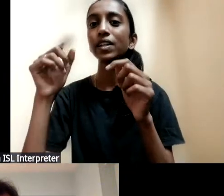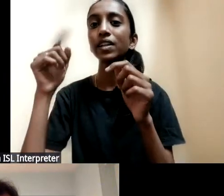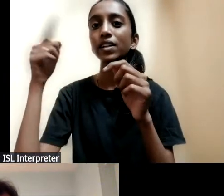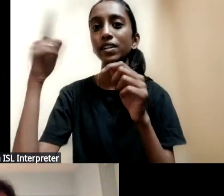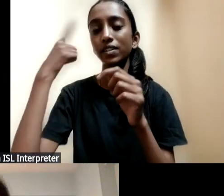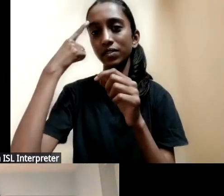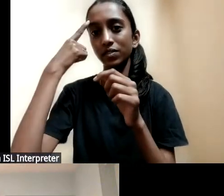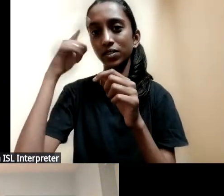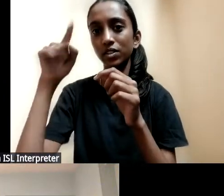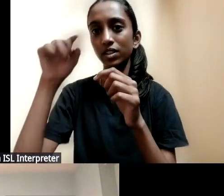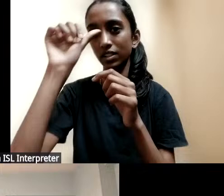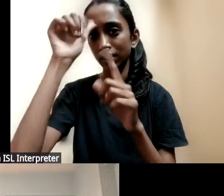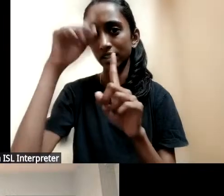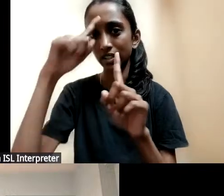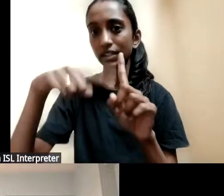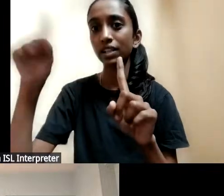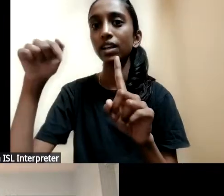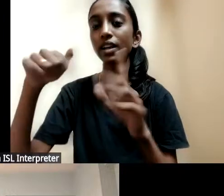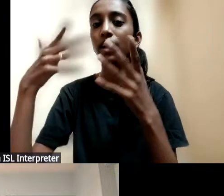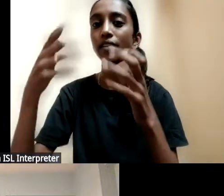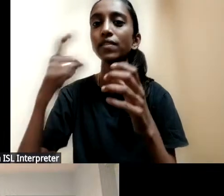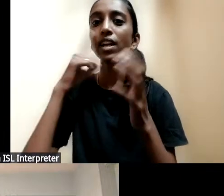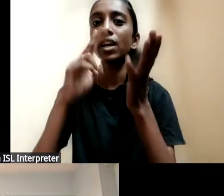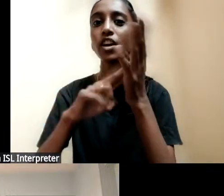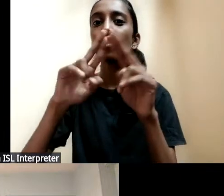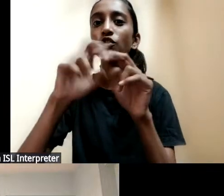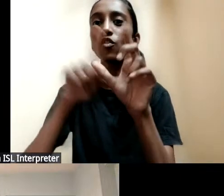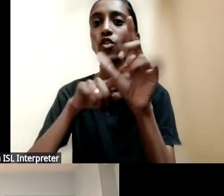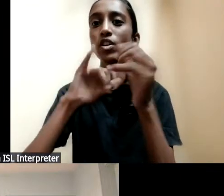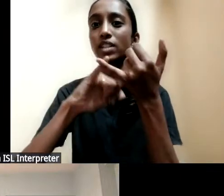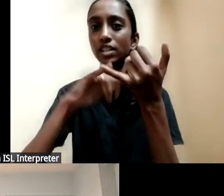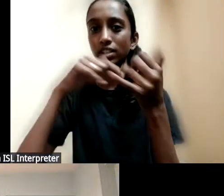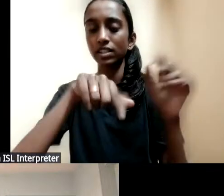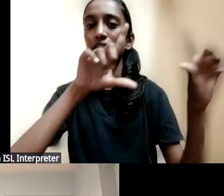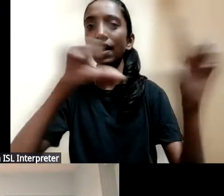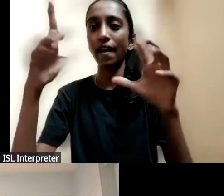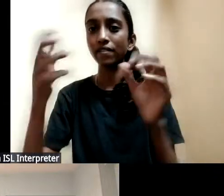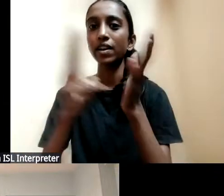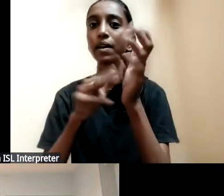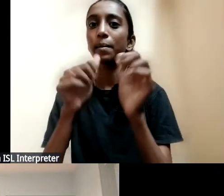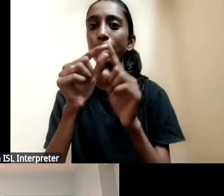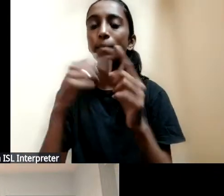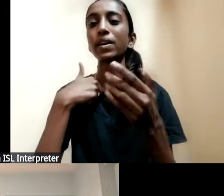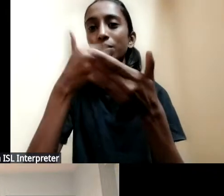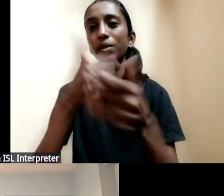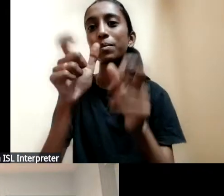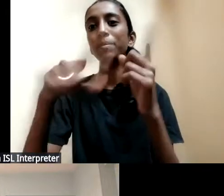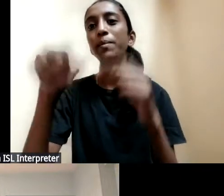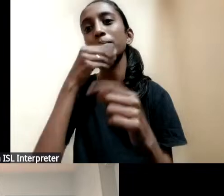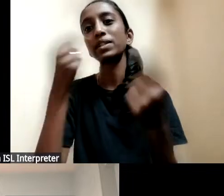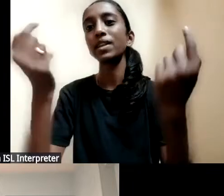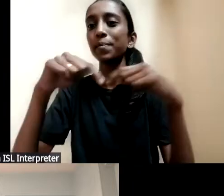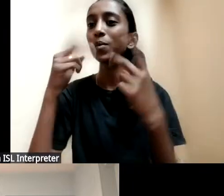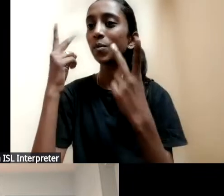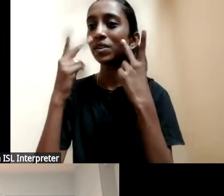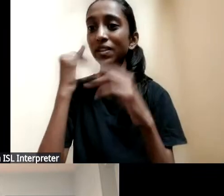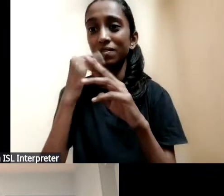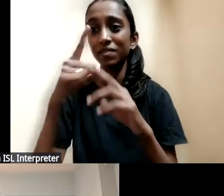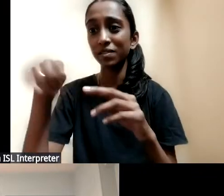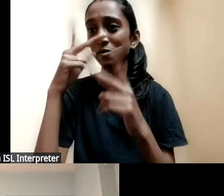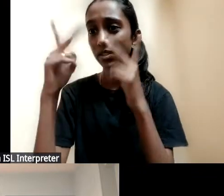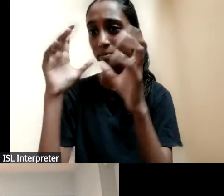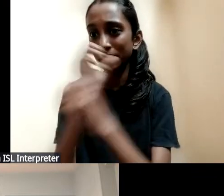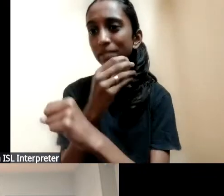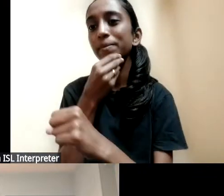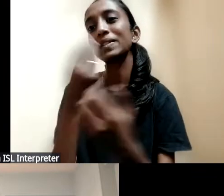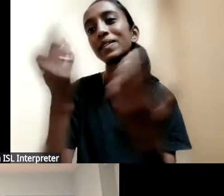is currently displayed at the Infosys Gallery at MAP, which I invite you all to come visit if you haven't already. It